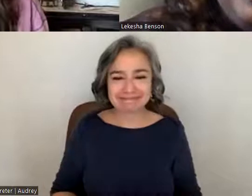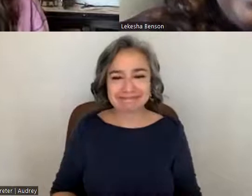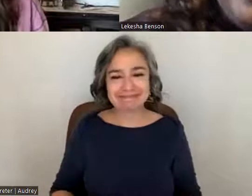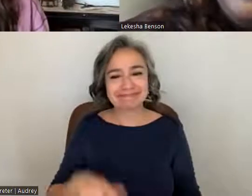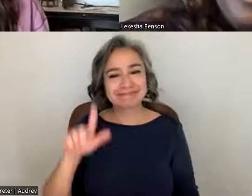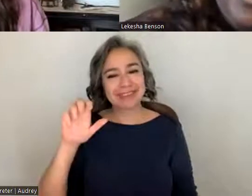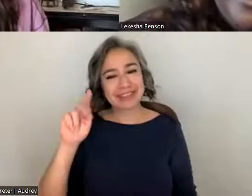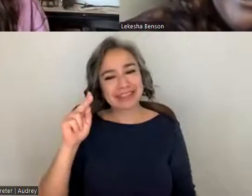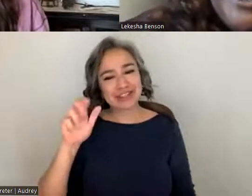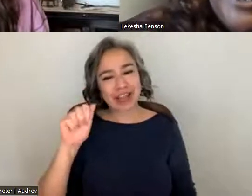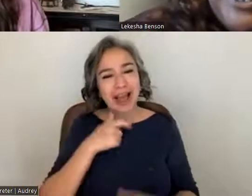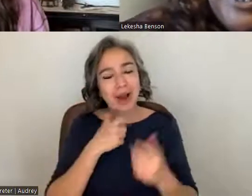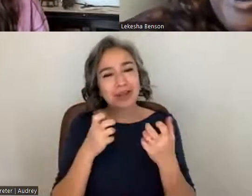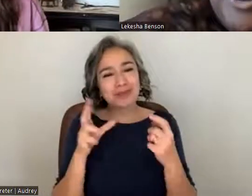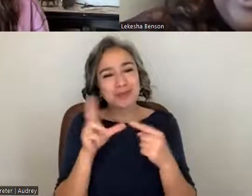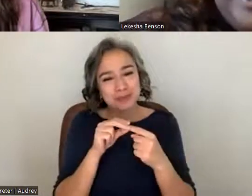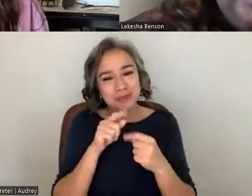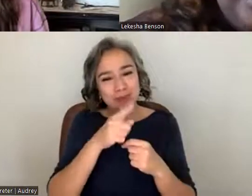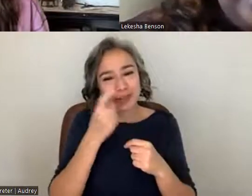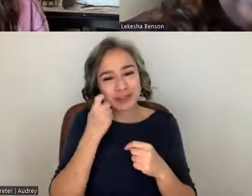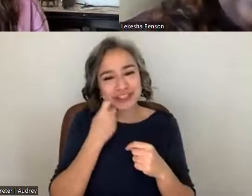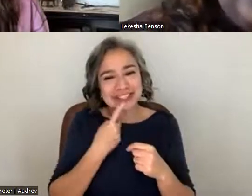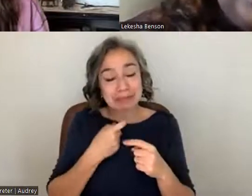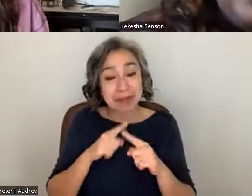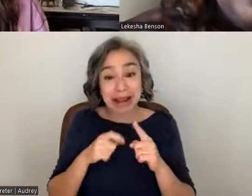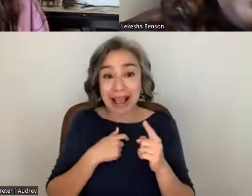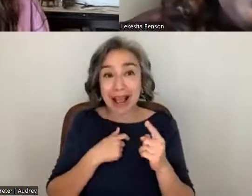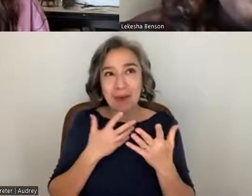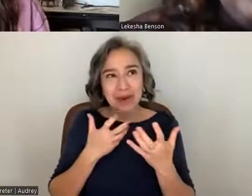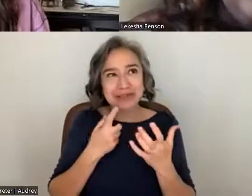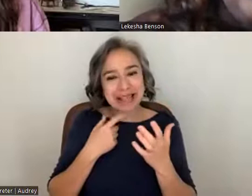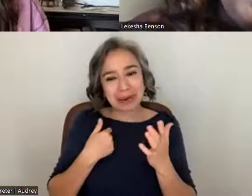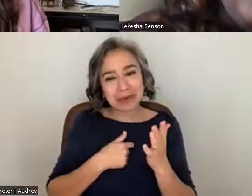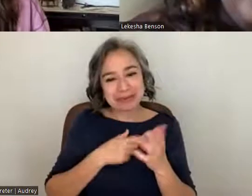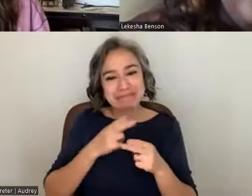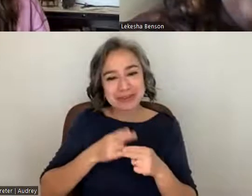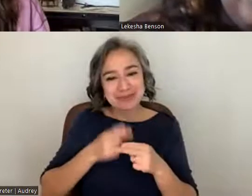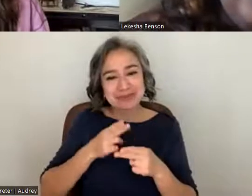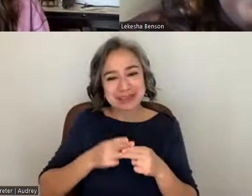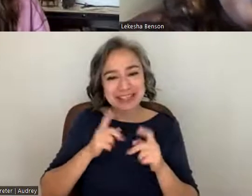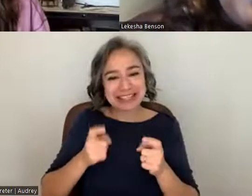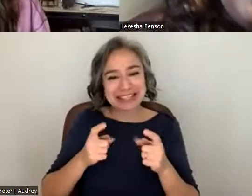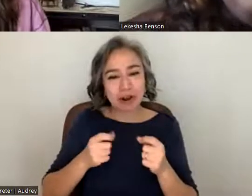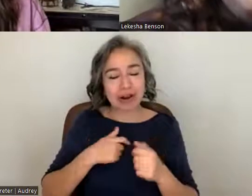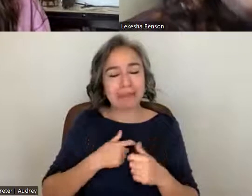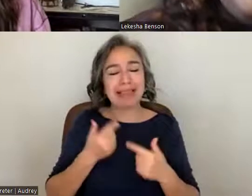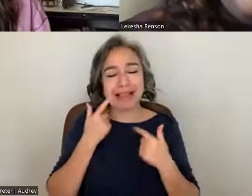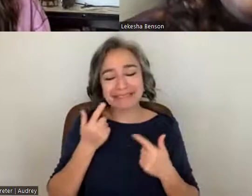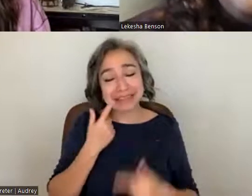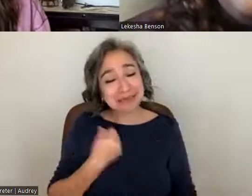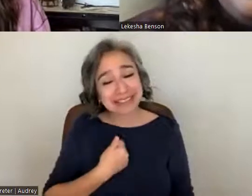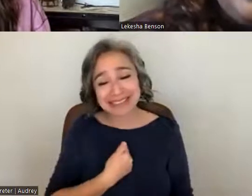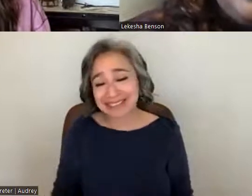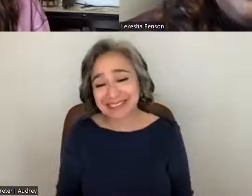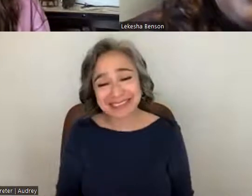just said, but I also wanted to note that we keep bringing up the gift cards, and I'm just laughing out loud in my office because I